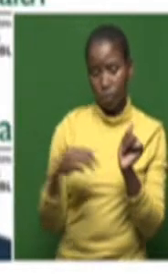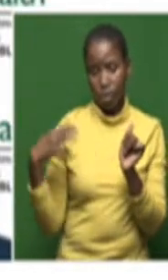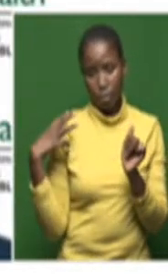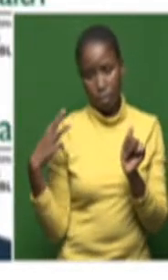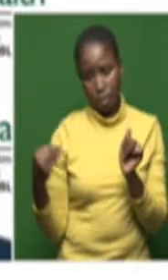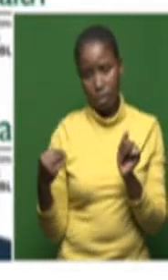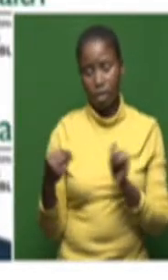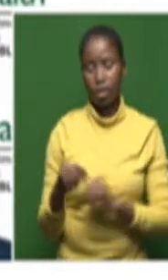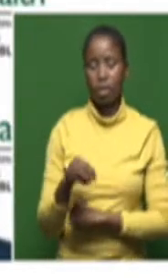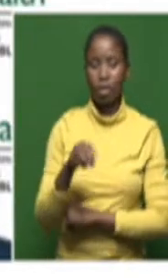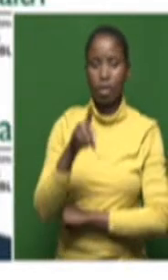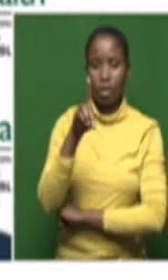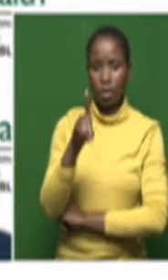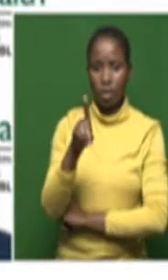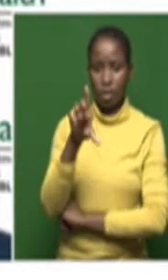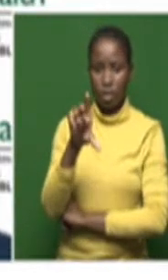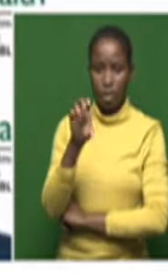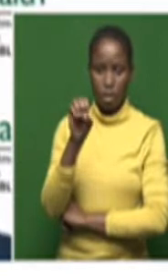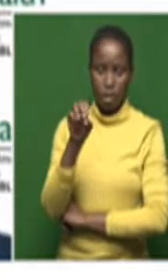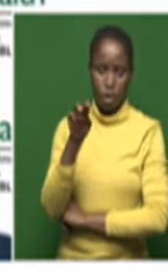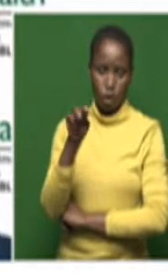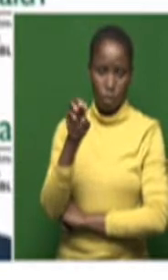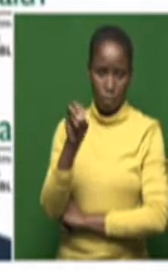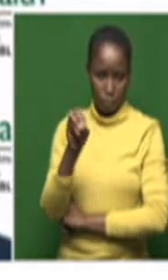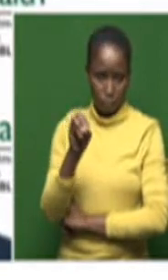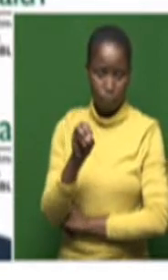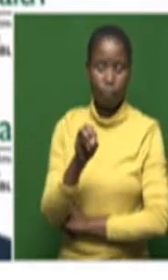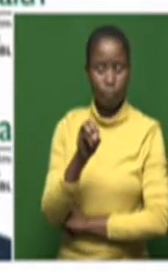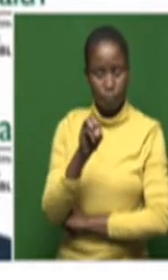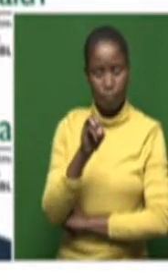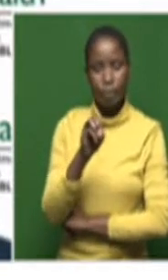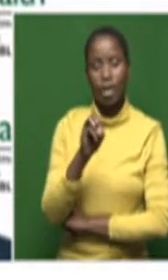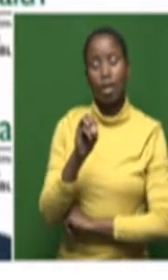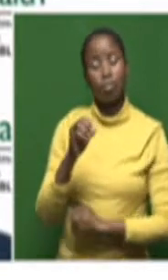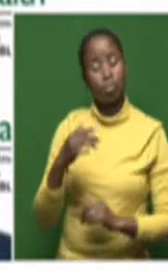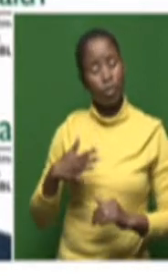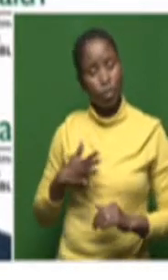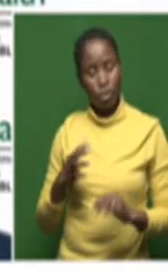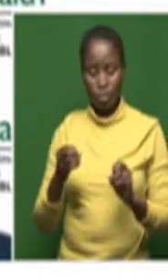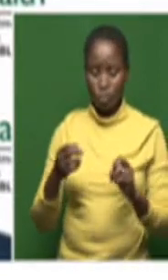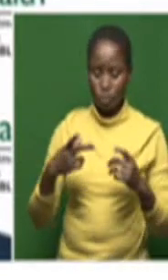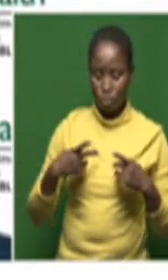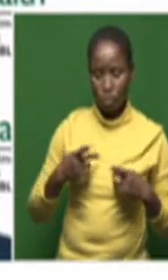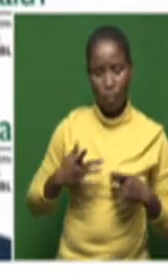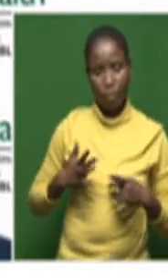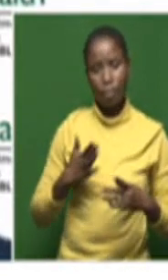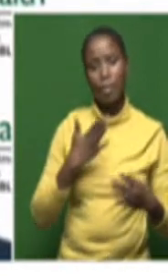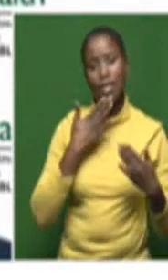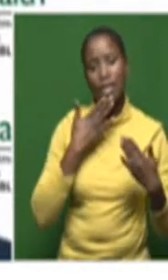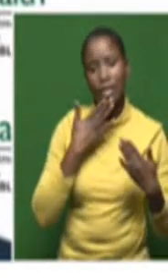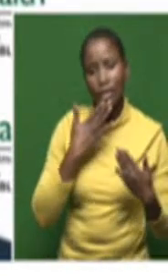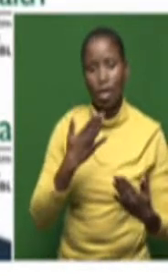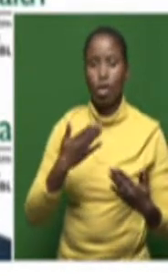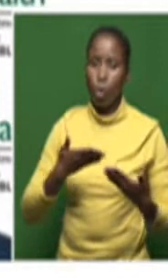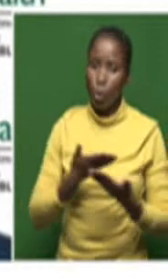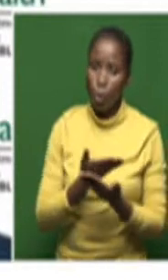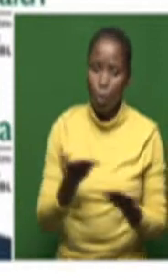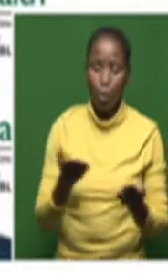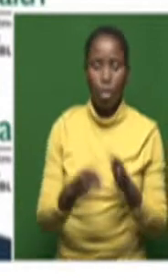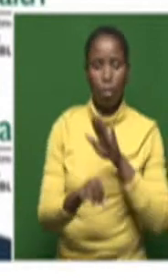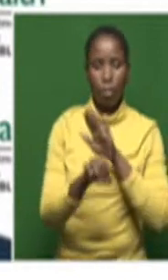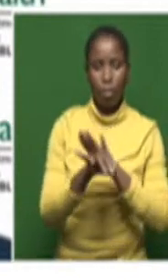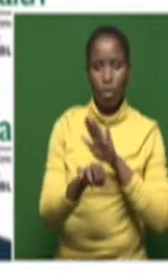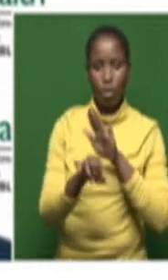Dr. Sibongiseni Dhlomo. I want to take this opportunity to thank all the media platforms for